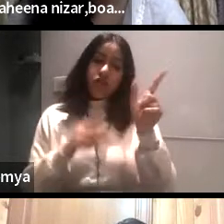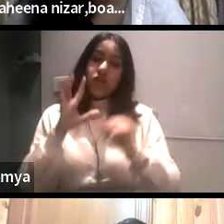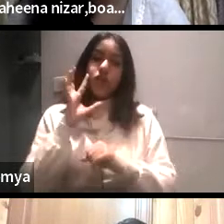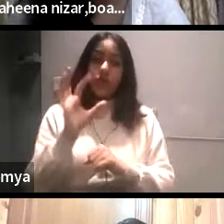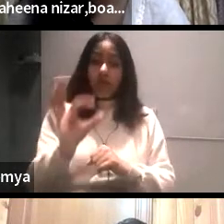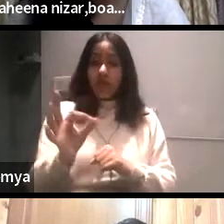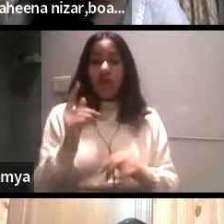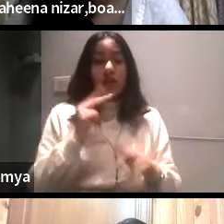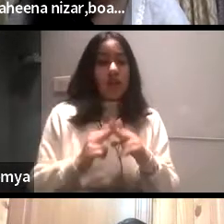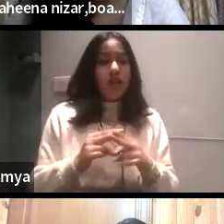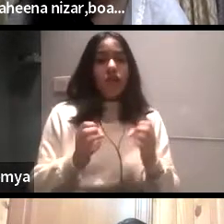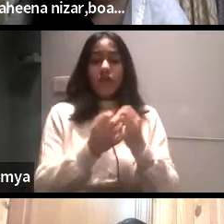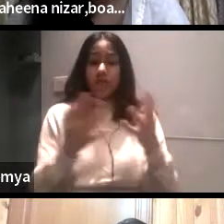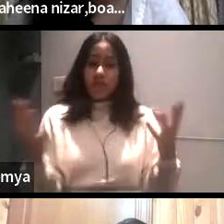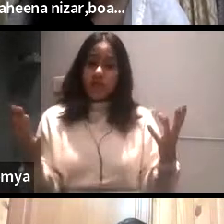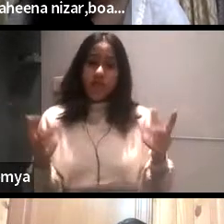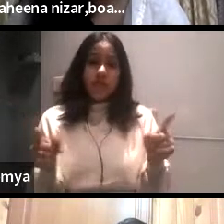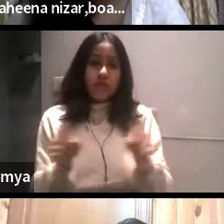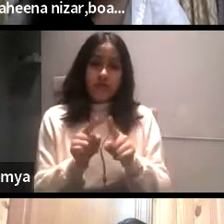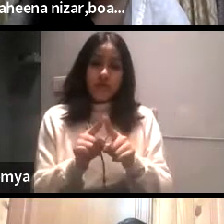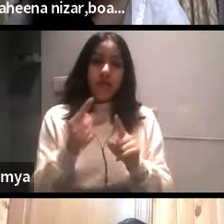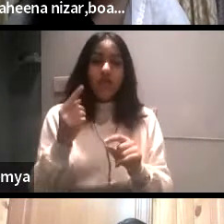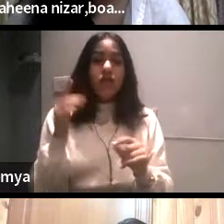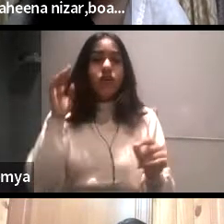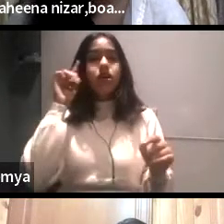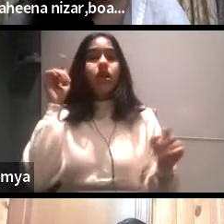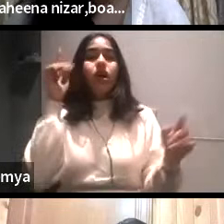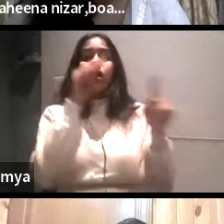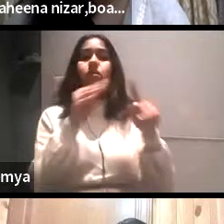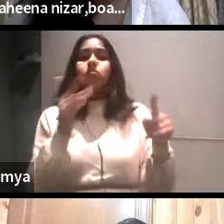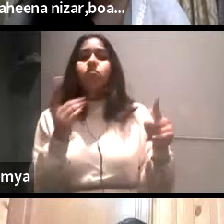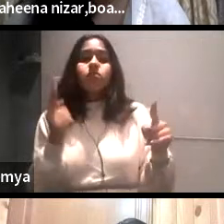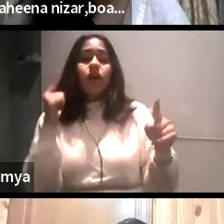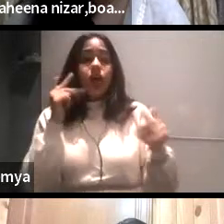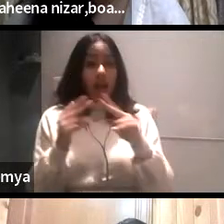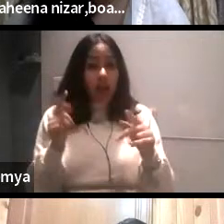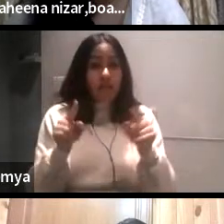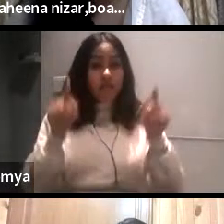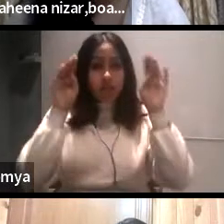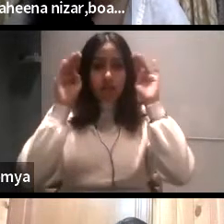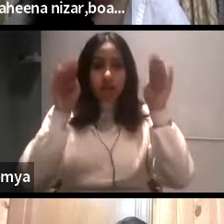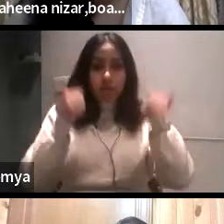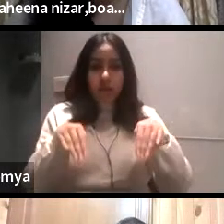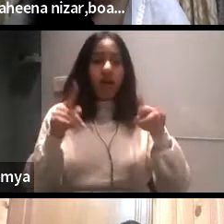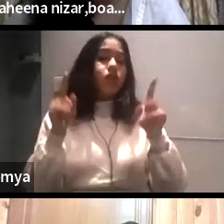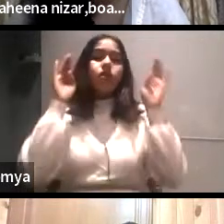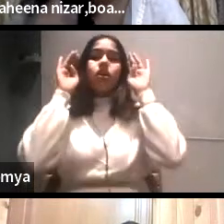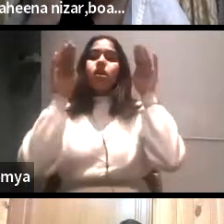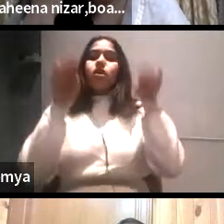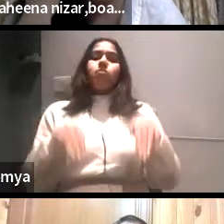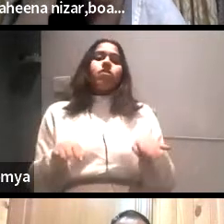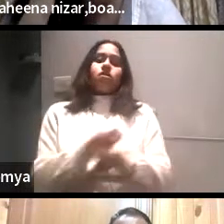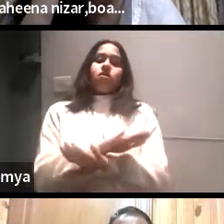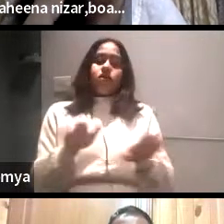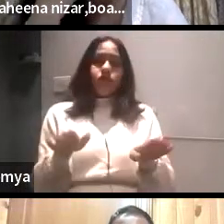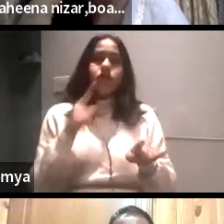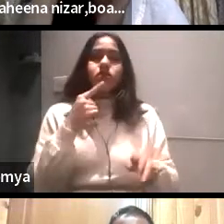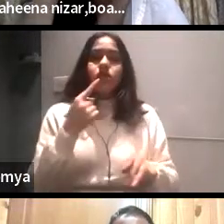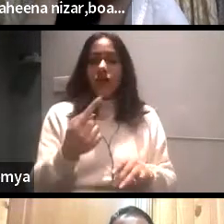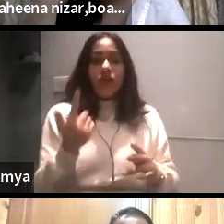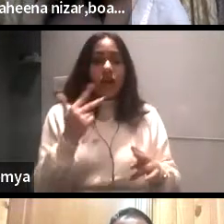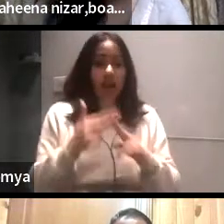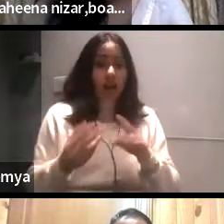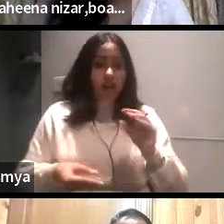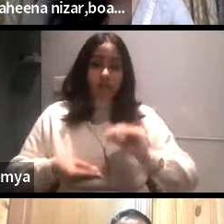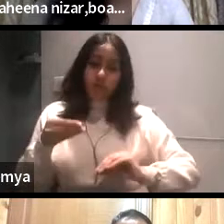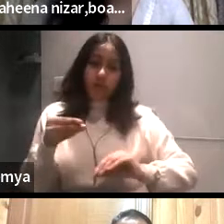We didn't furlough anybody. It was a firm decision made that everybody would continue working from home and be there for the community. And we were never more